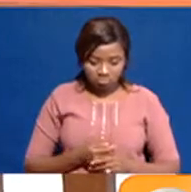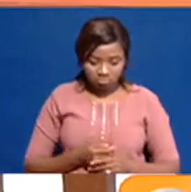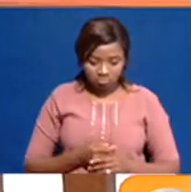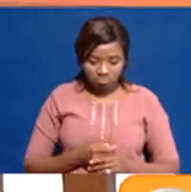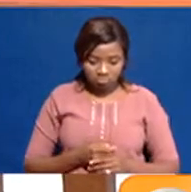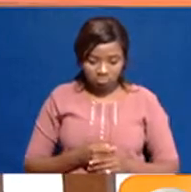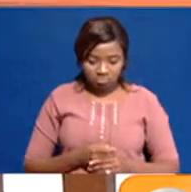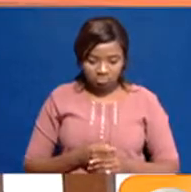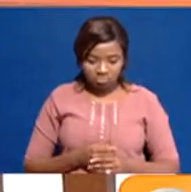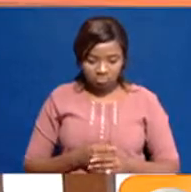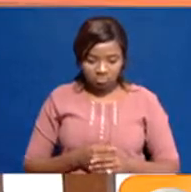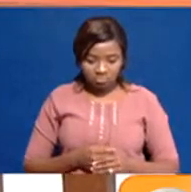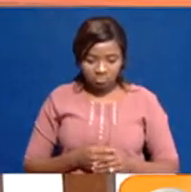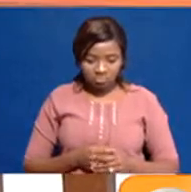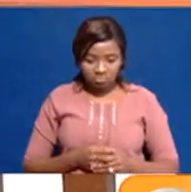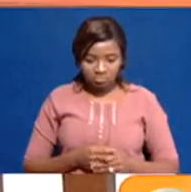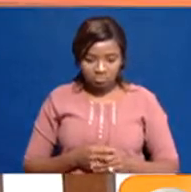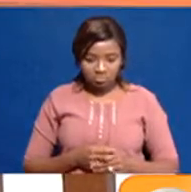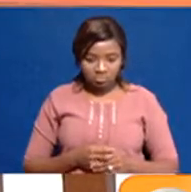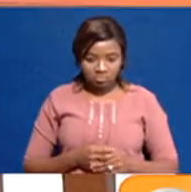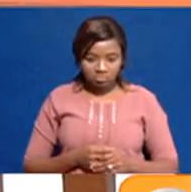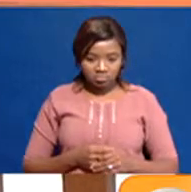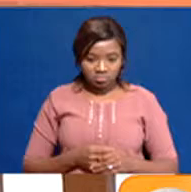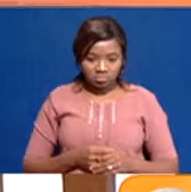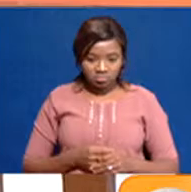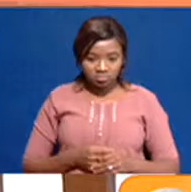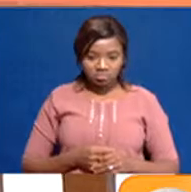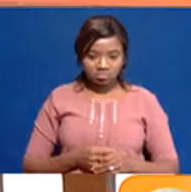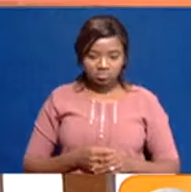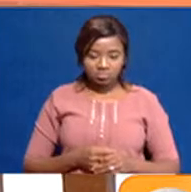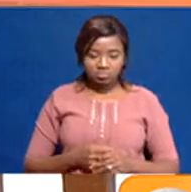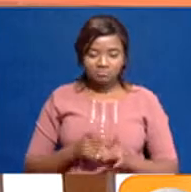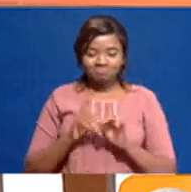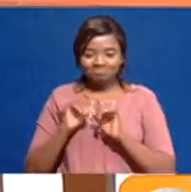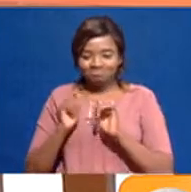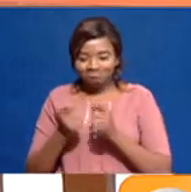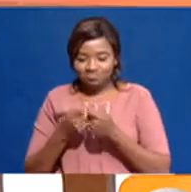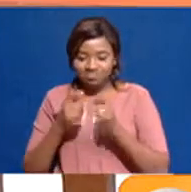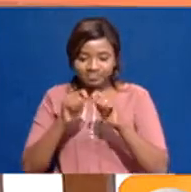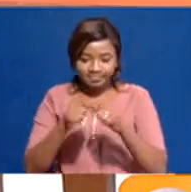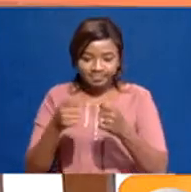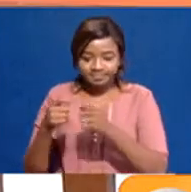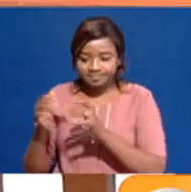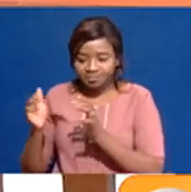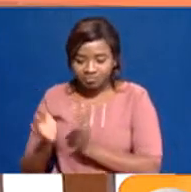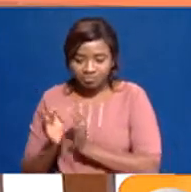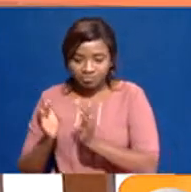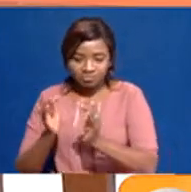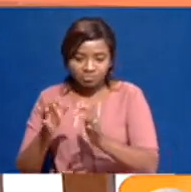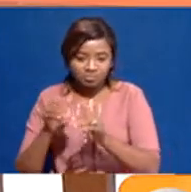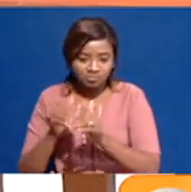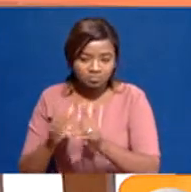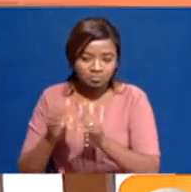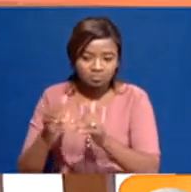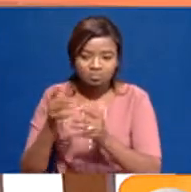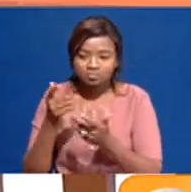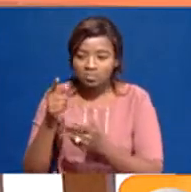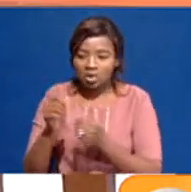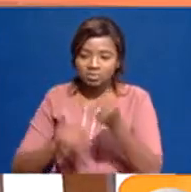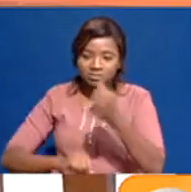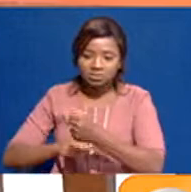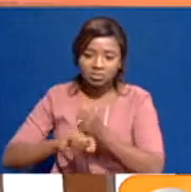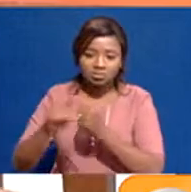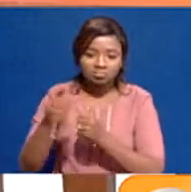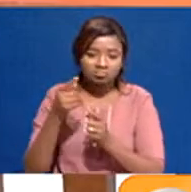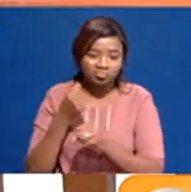by small ethnic blocks. 83 parties or more. What are they going to do? Each